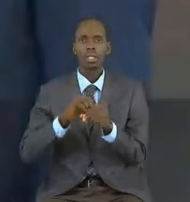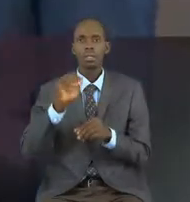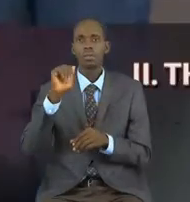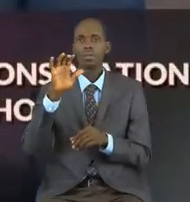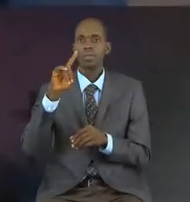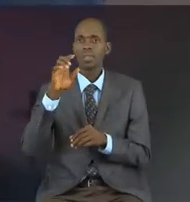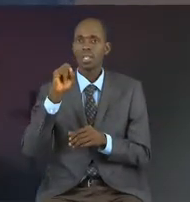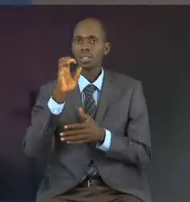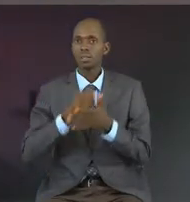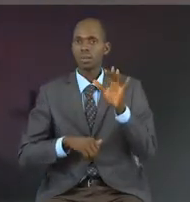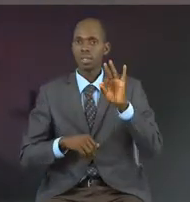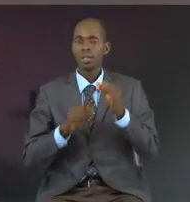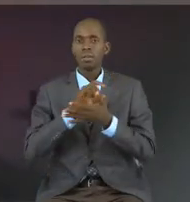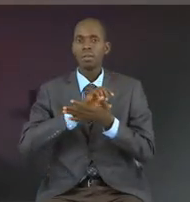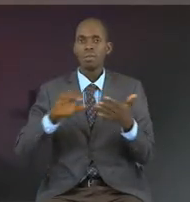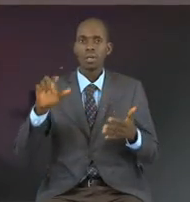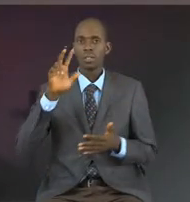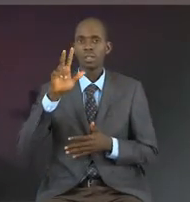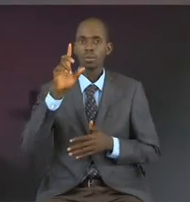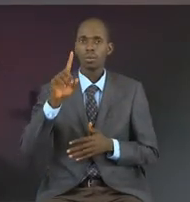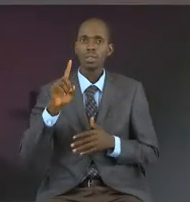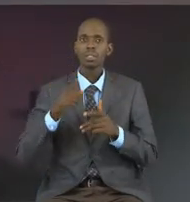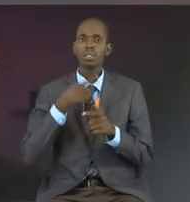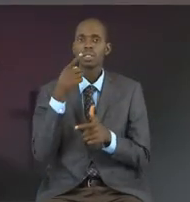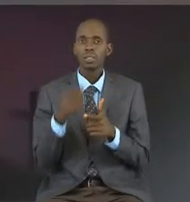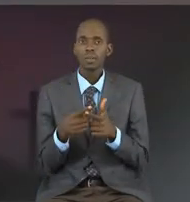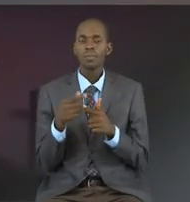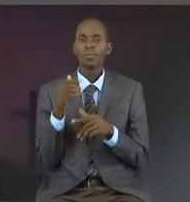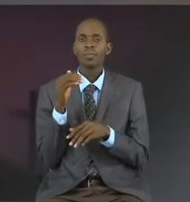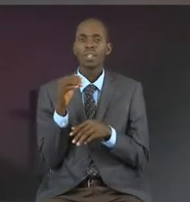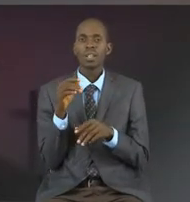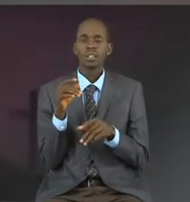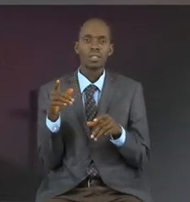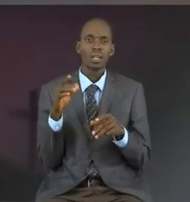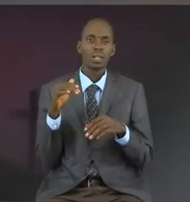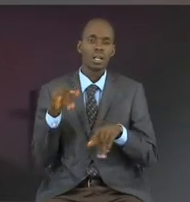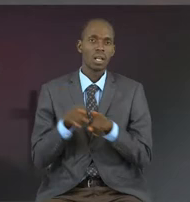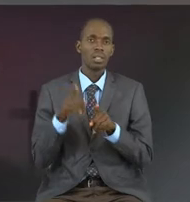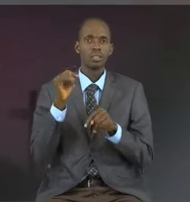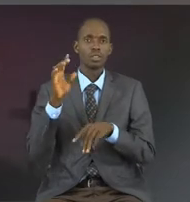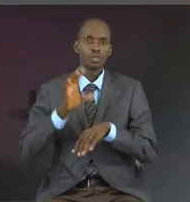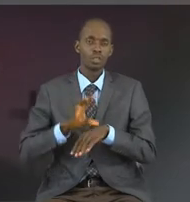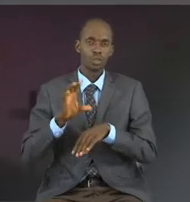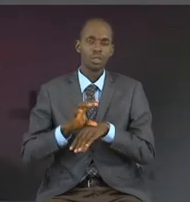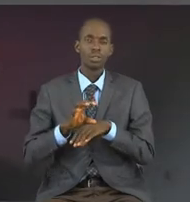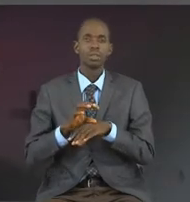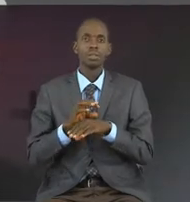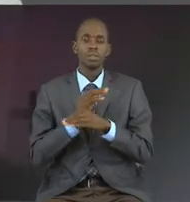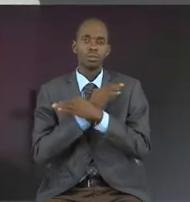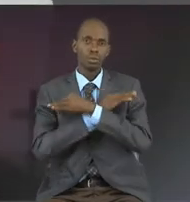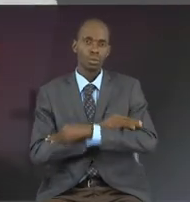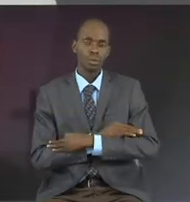9, verse 31. "Then at the church's rest throughout all